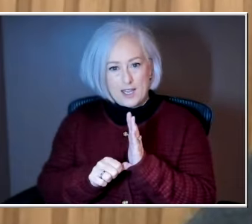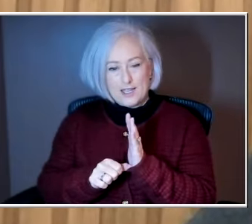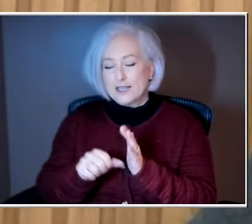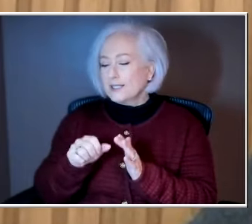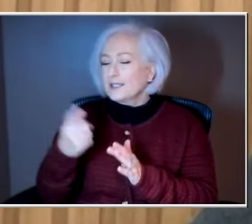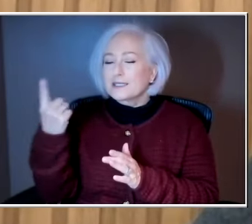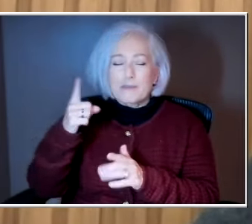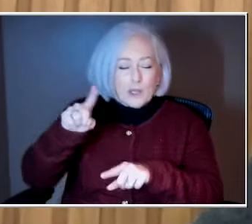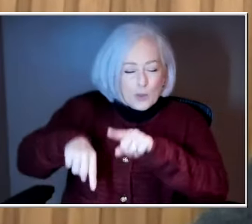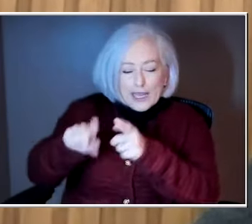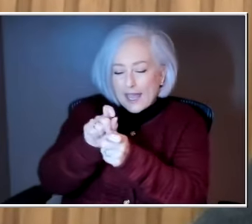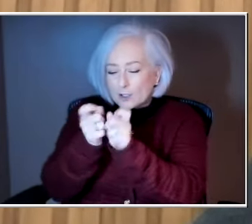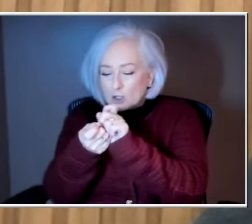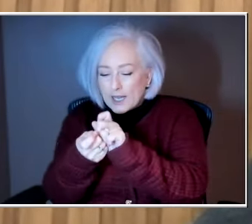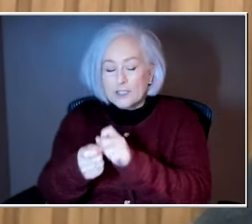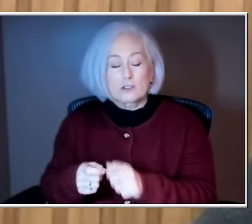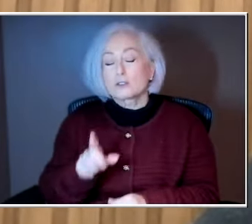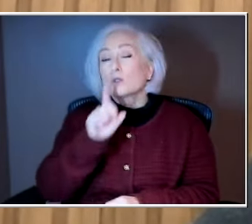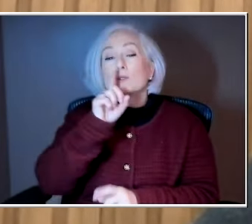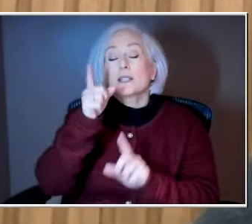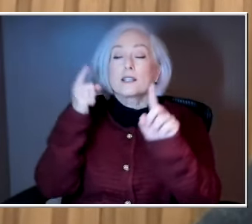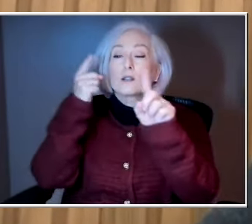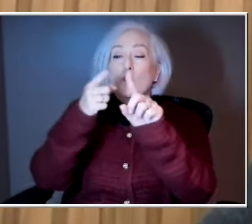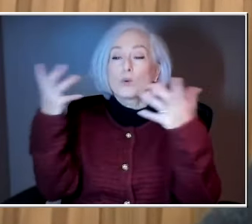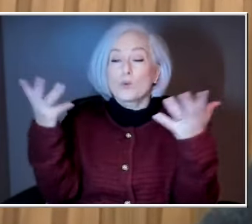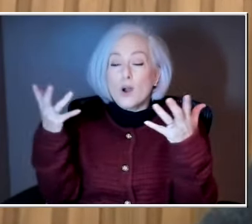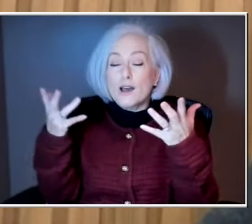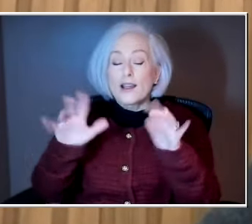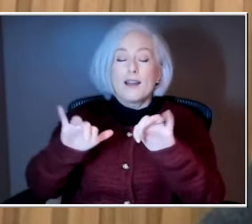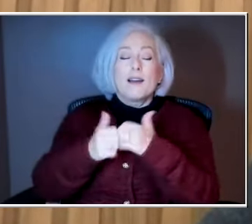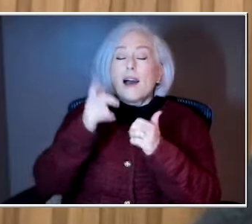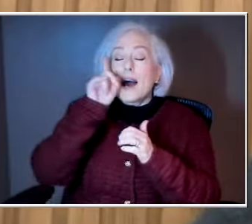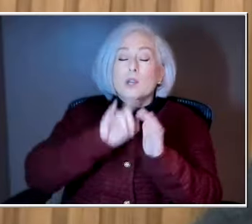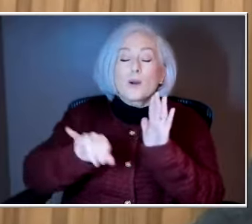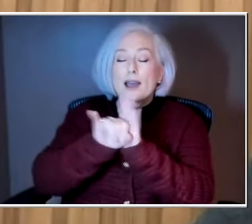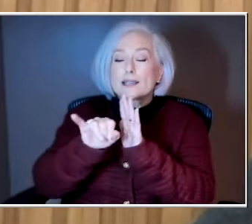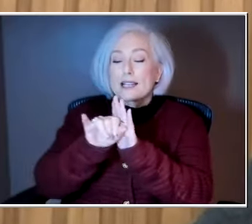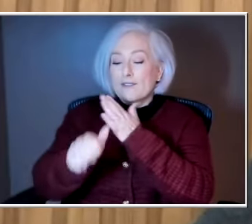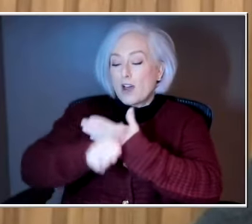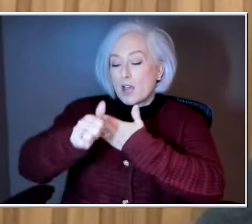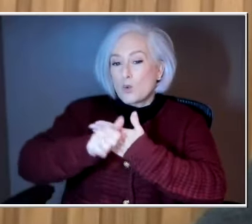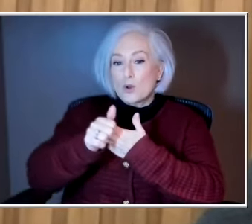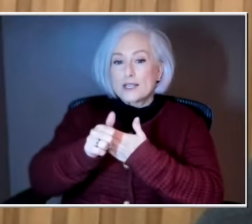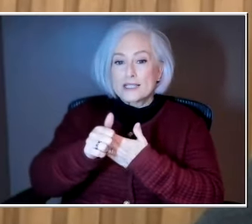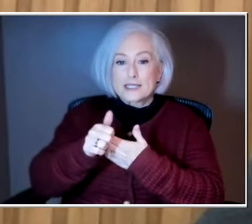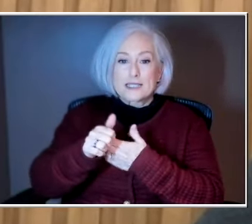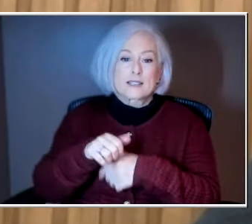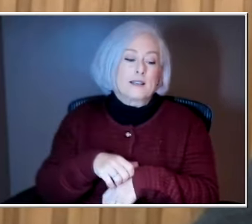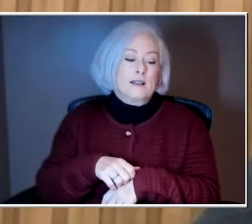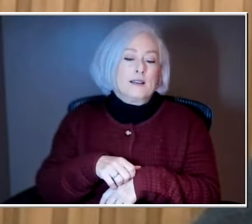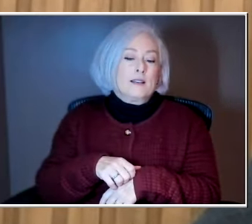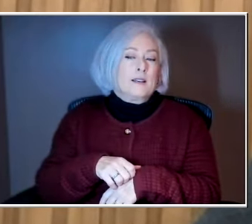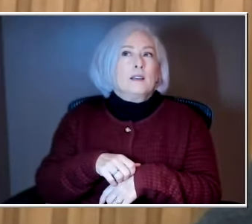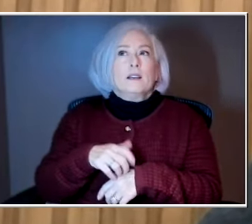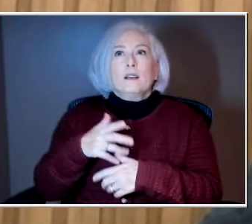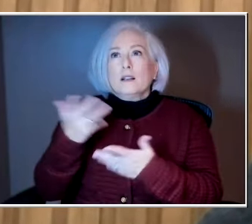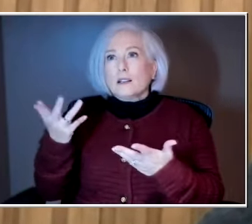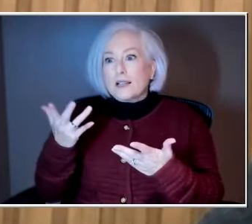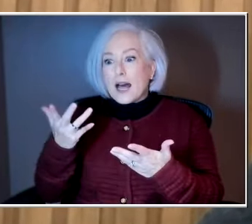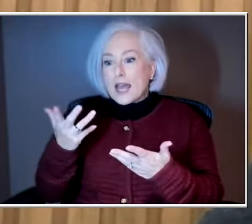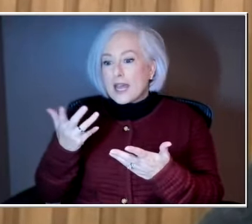I really think of our goal is how can we identify those risk factors? For example, if someone has an active eating disorder, active